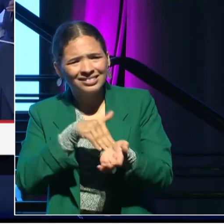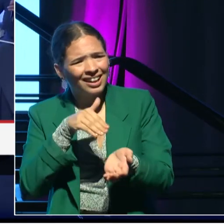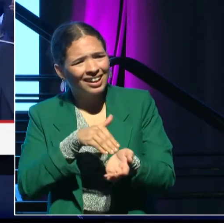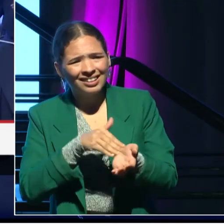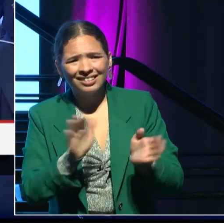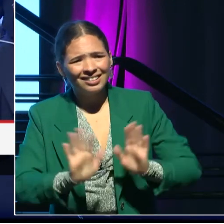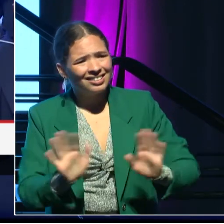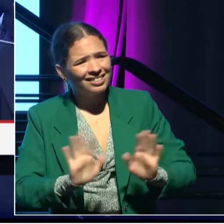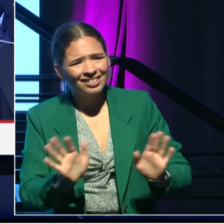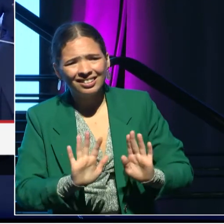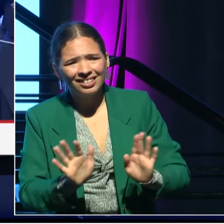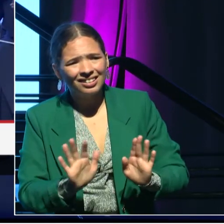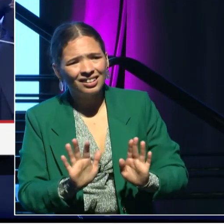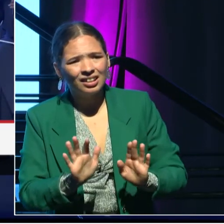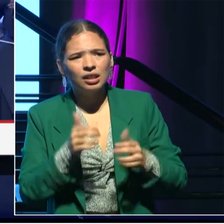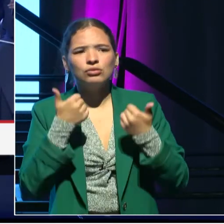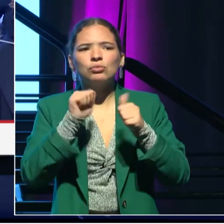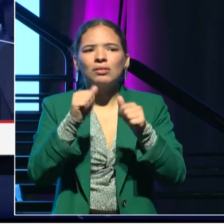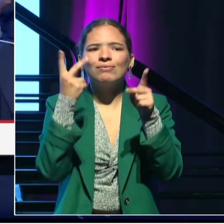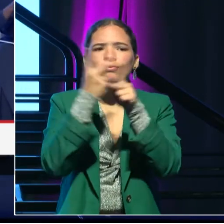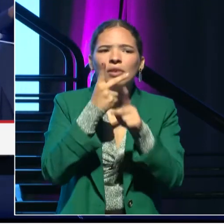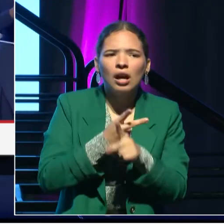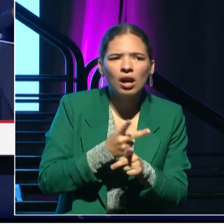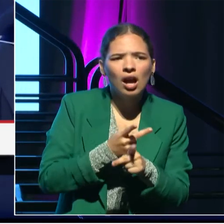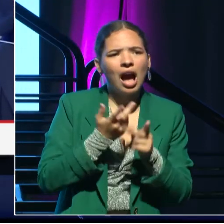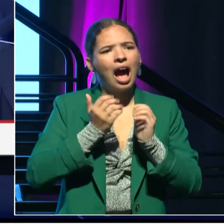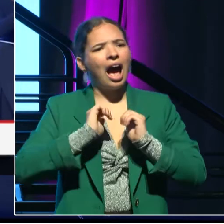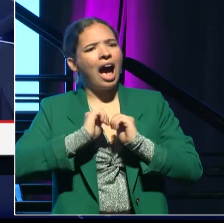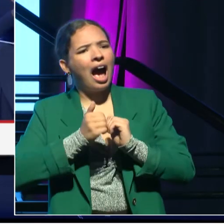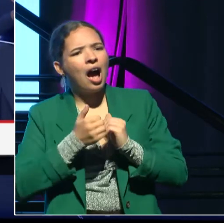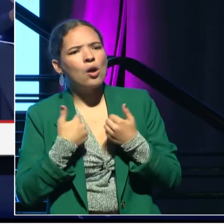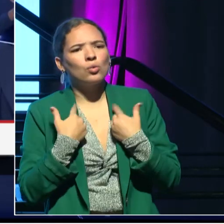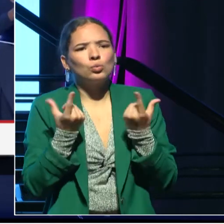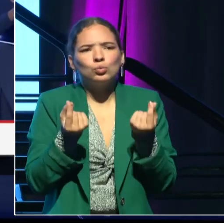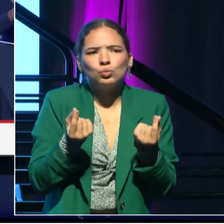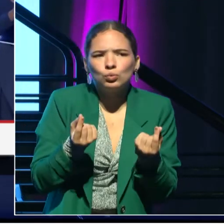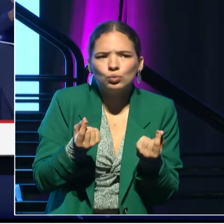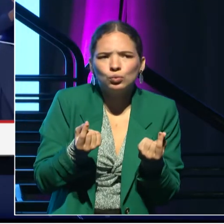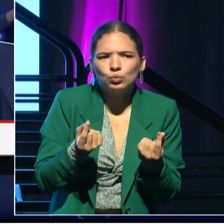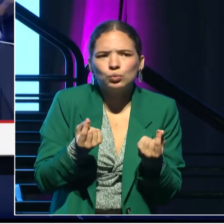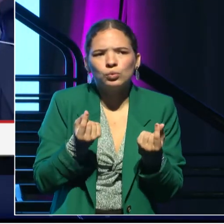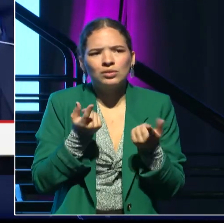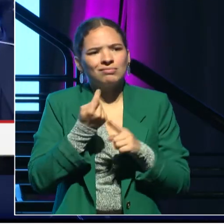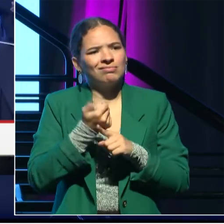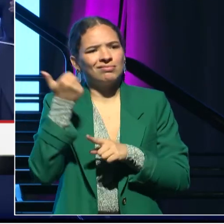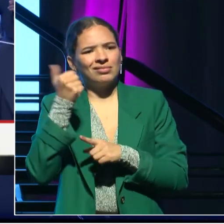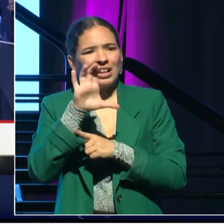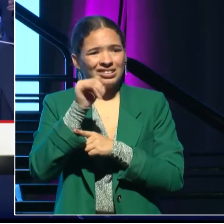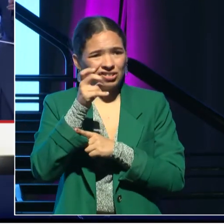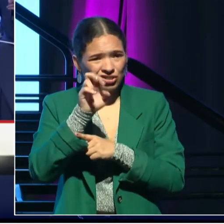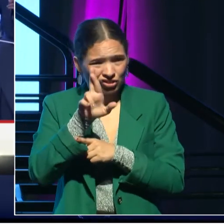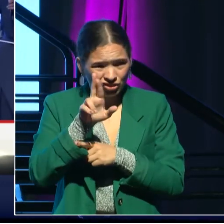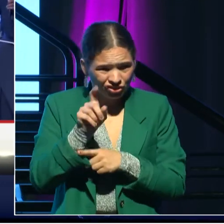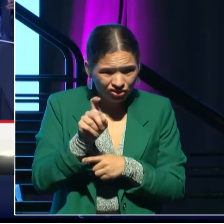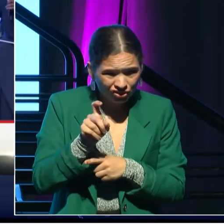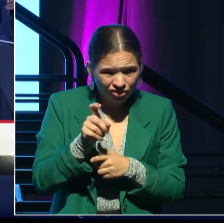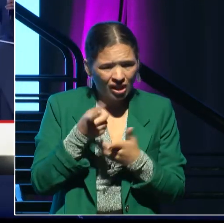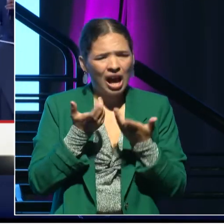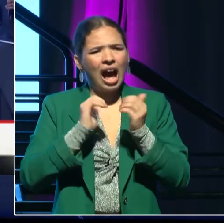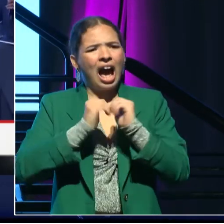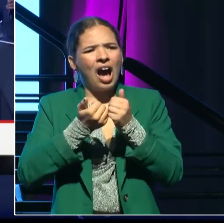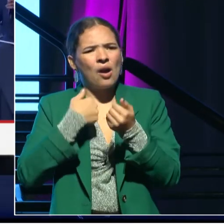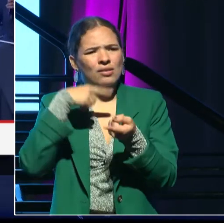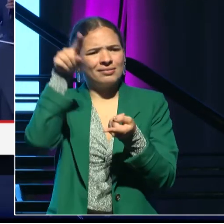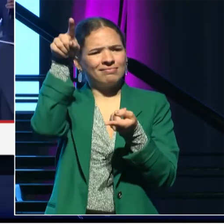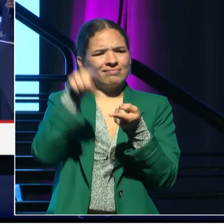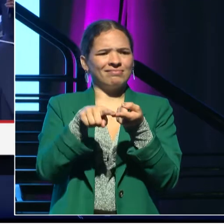cancer. You try to figure out what it is we can do to eradicate the cancer. We do everything that we can to figure out how we can get